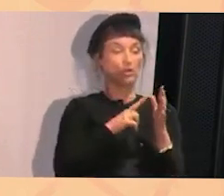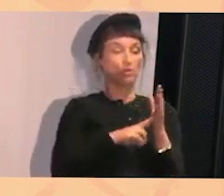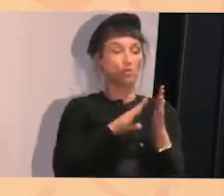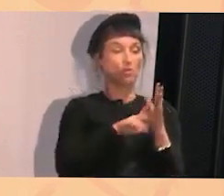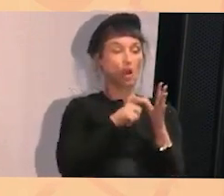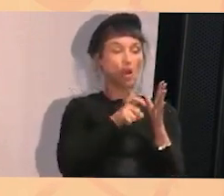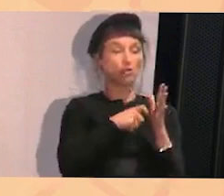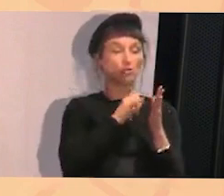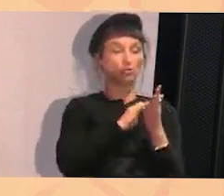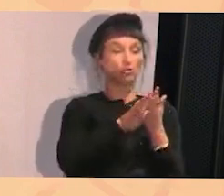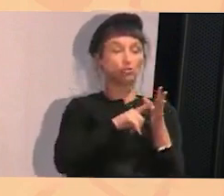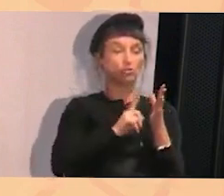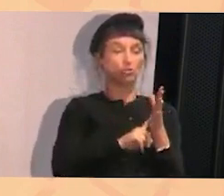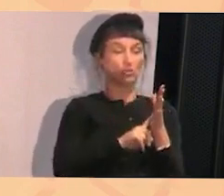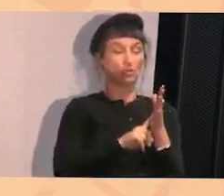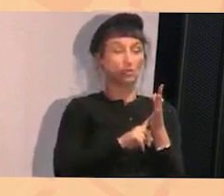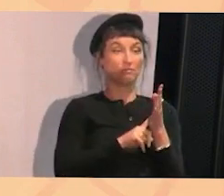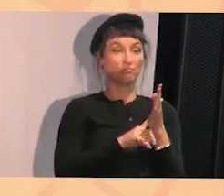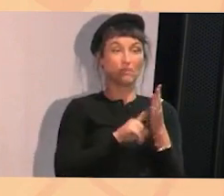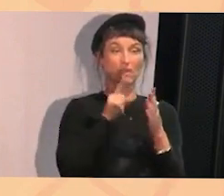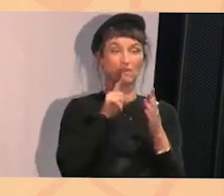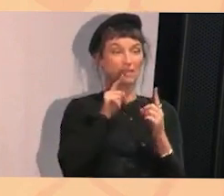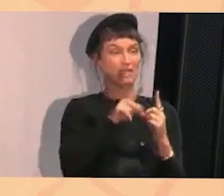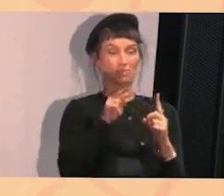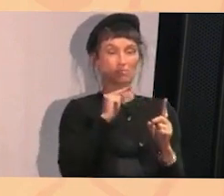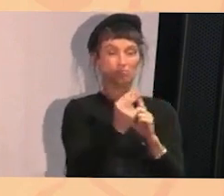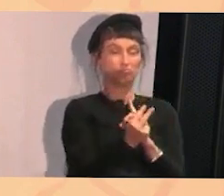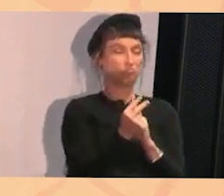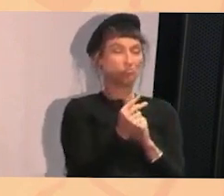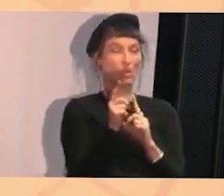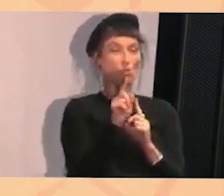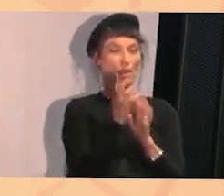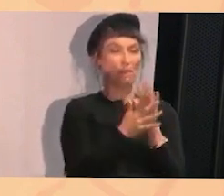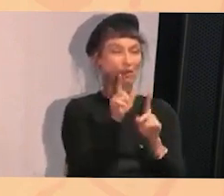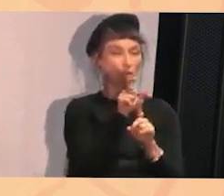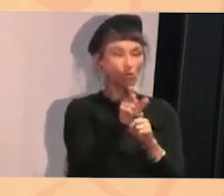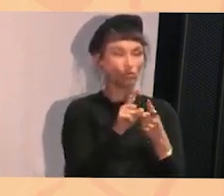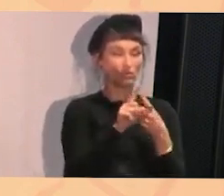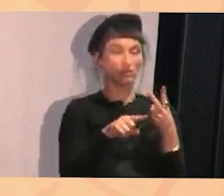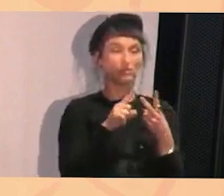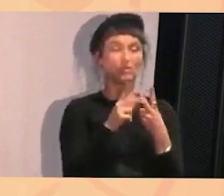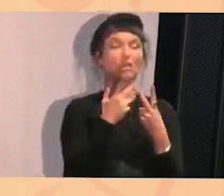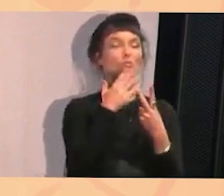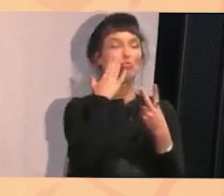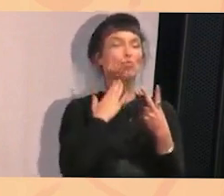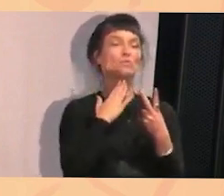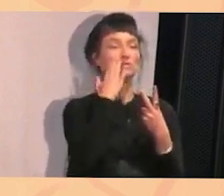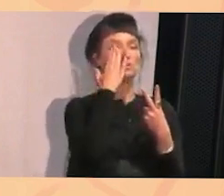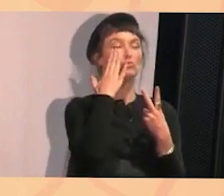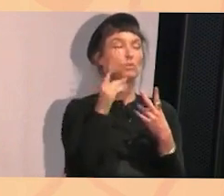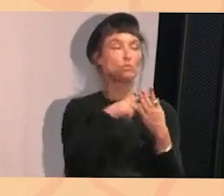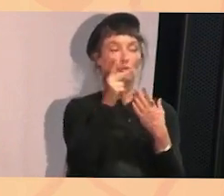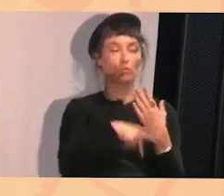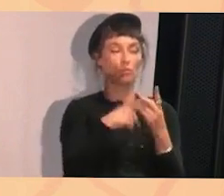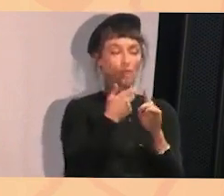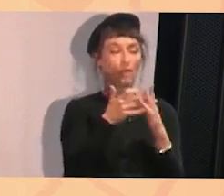he has some views about what that is. Aggie, who's running our women's program, we've got a national Kimberley-wide Aboriginal